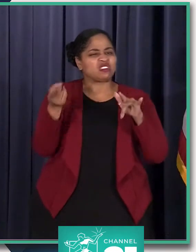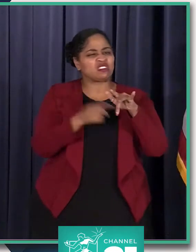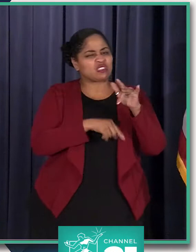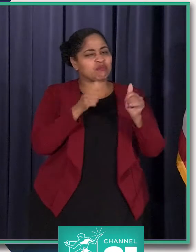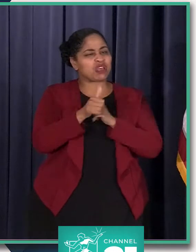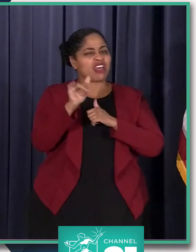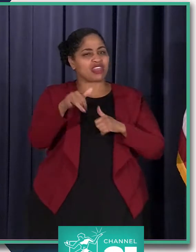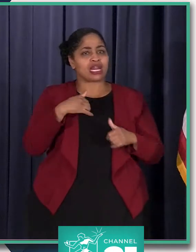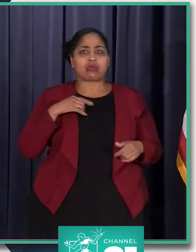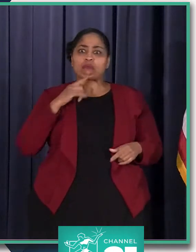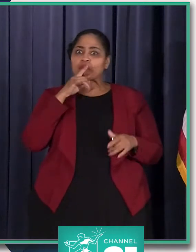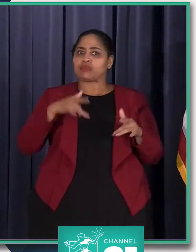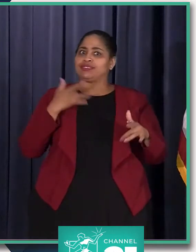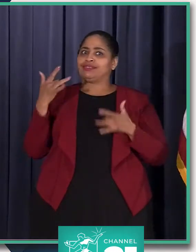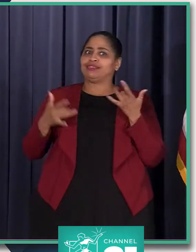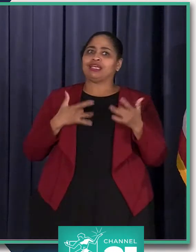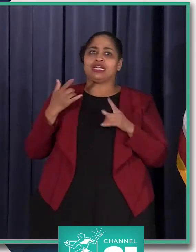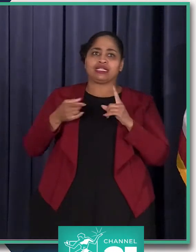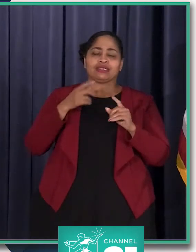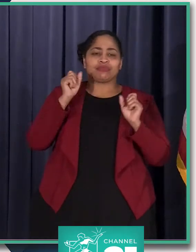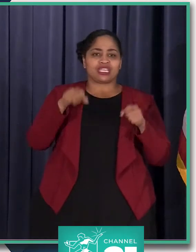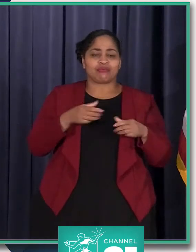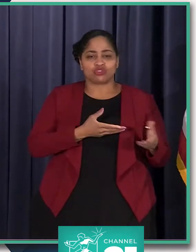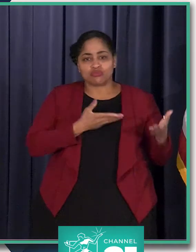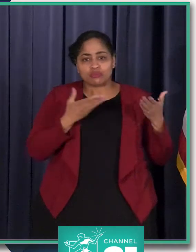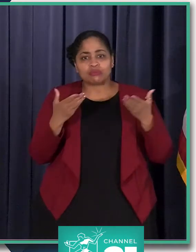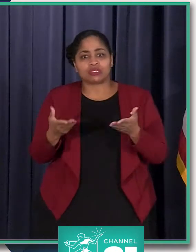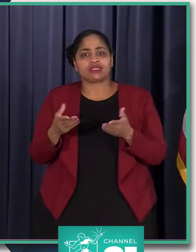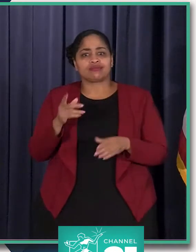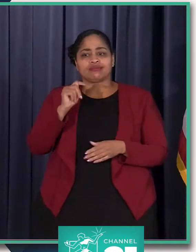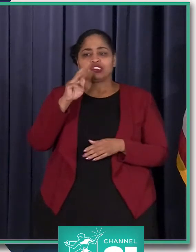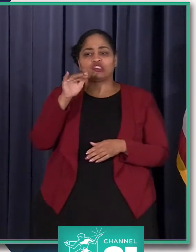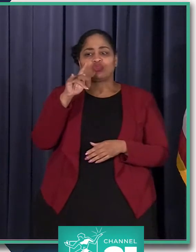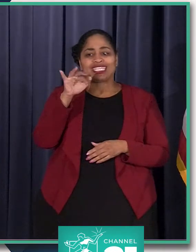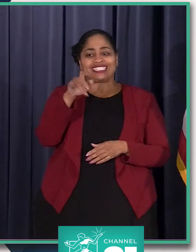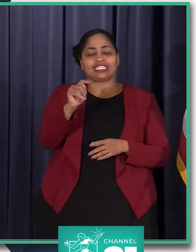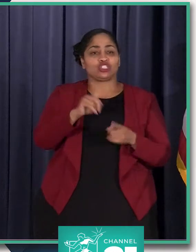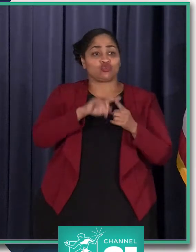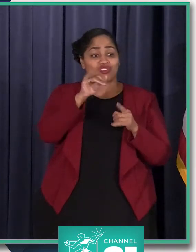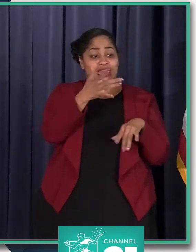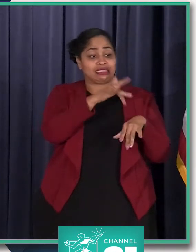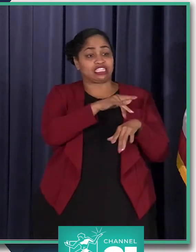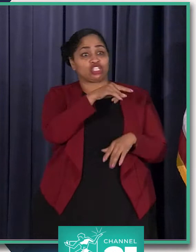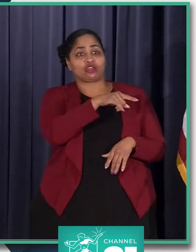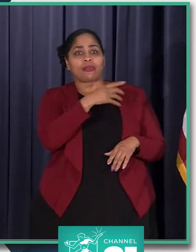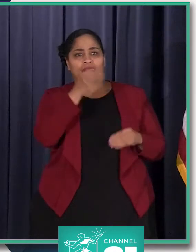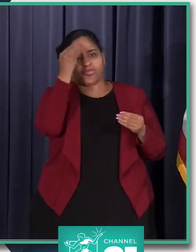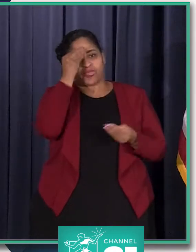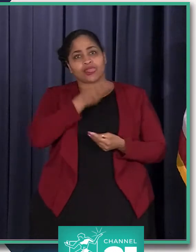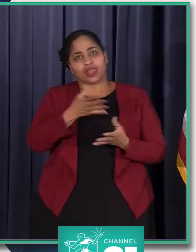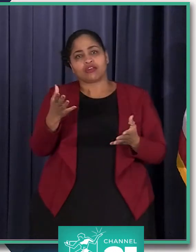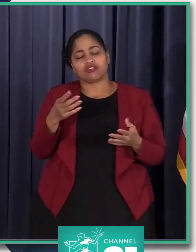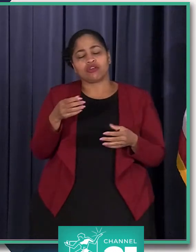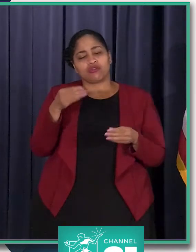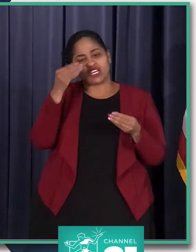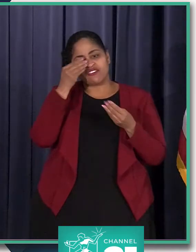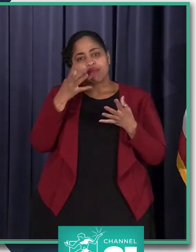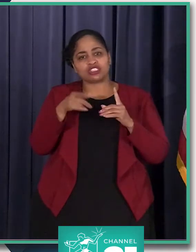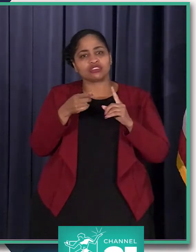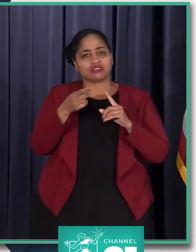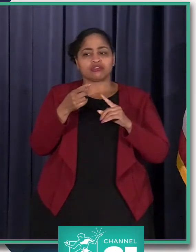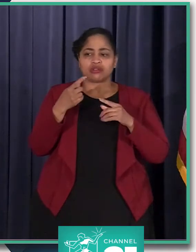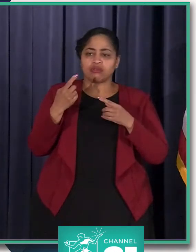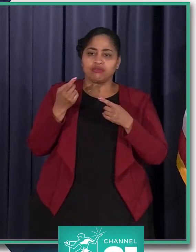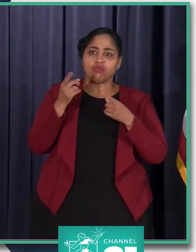one. I'm really excited to be able to bring transit to that center, and we'll let you know the details as it